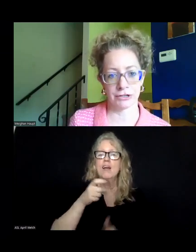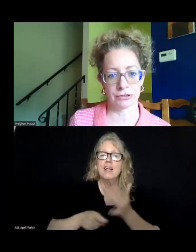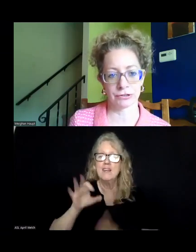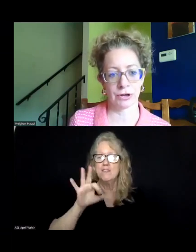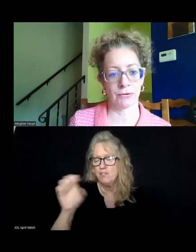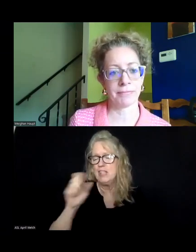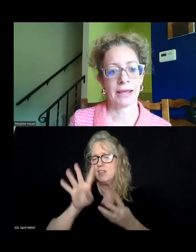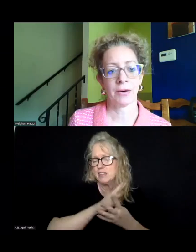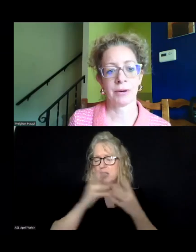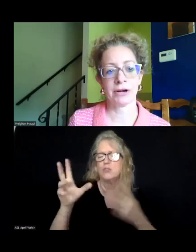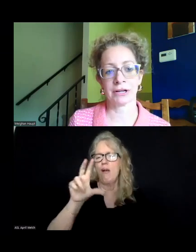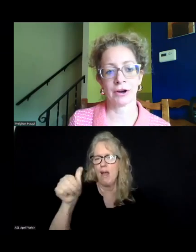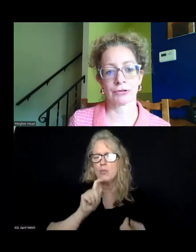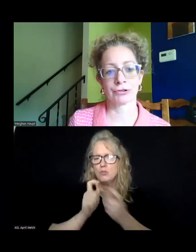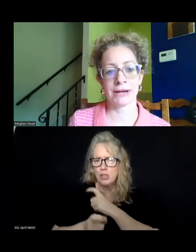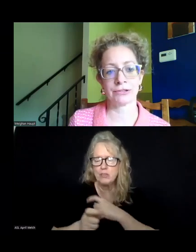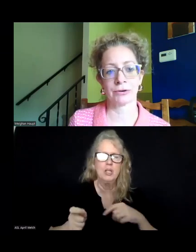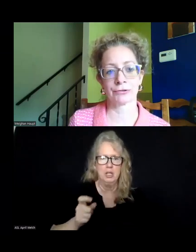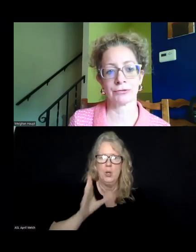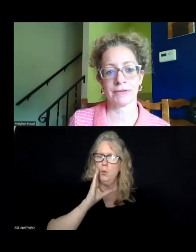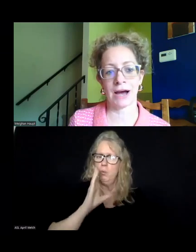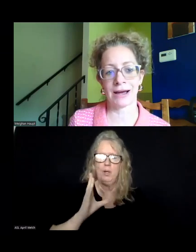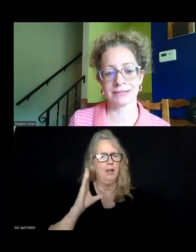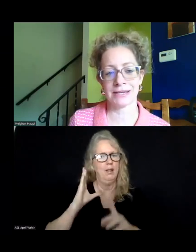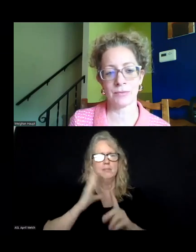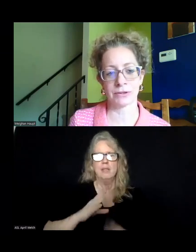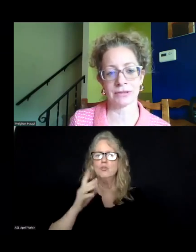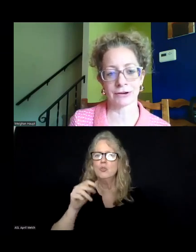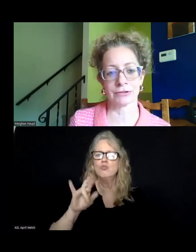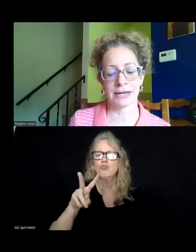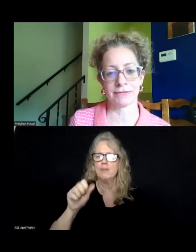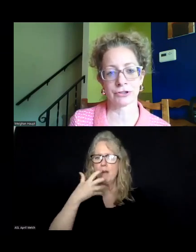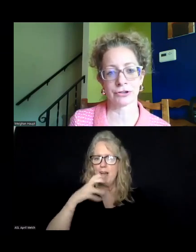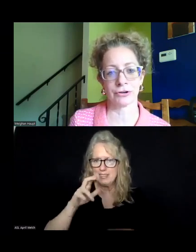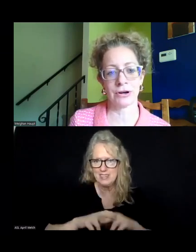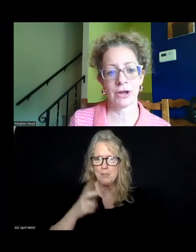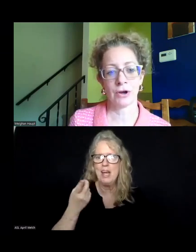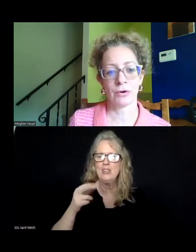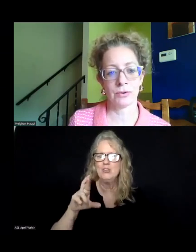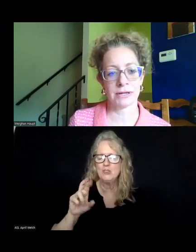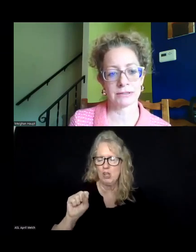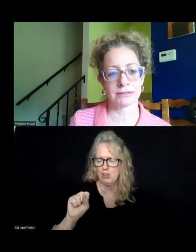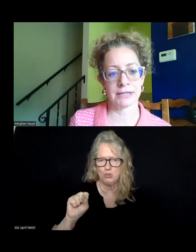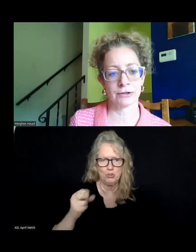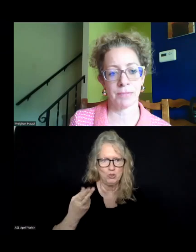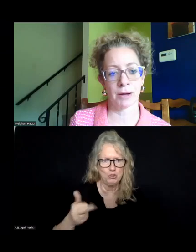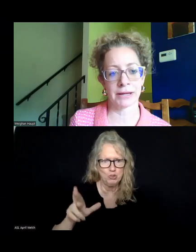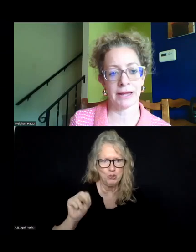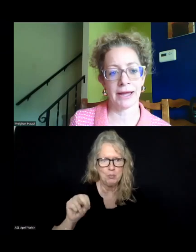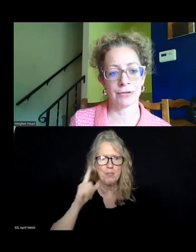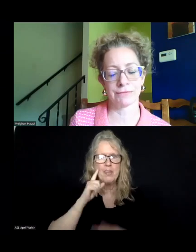other changes. So we are going to go straight to our trivia hot seat with Dr. David Shern, who is the